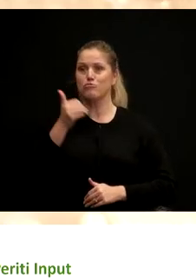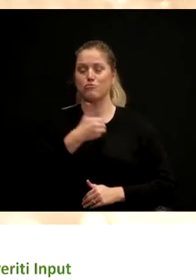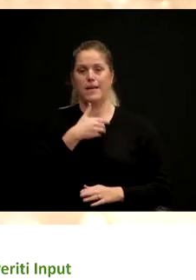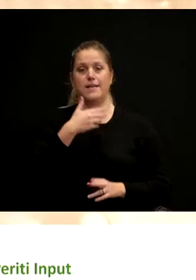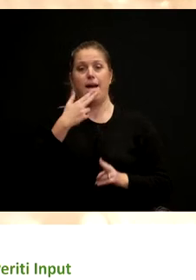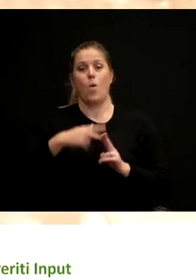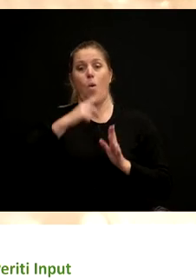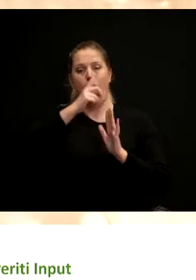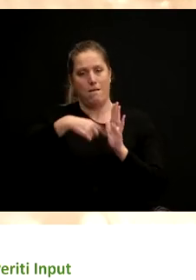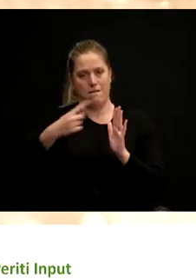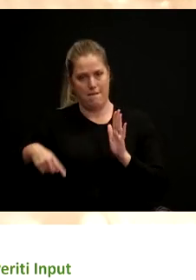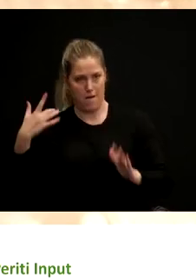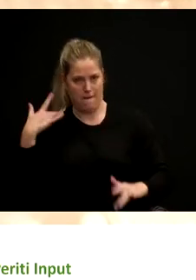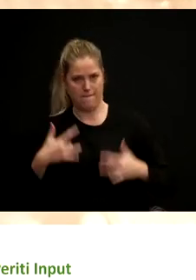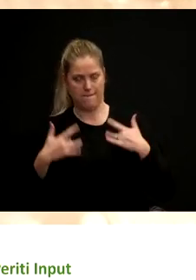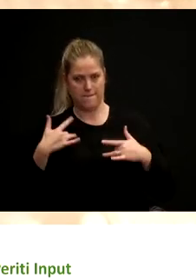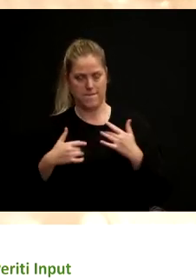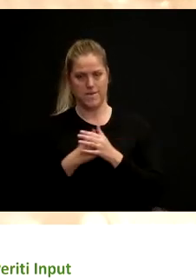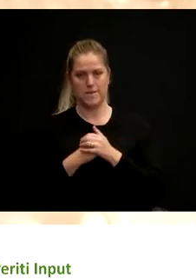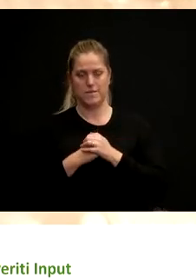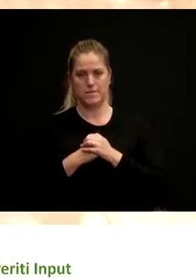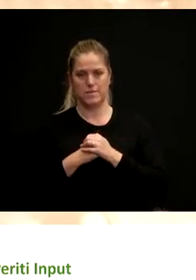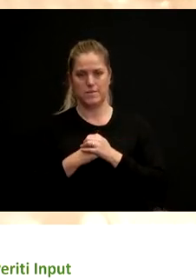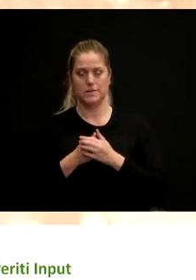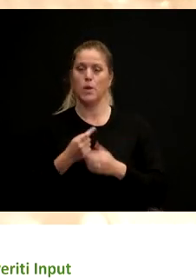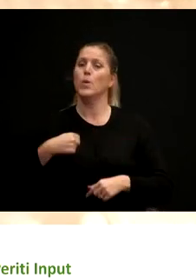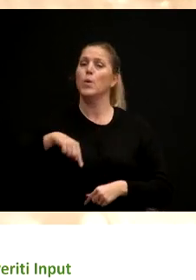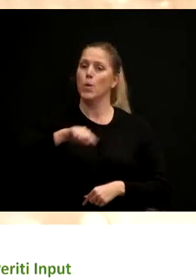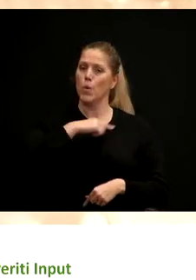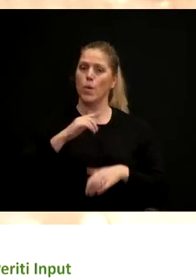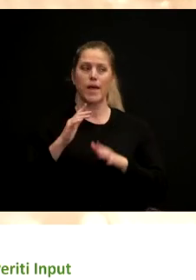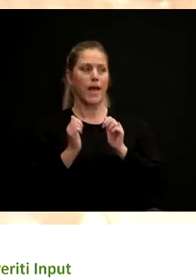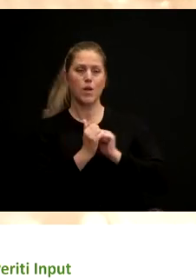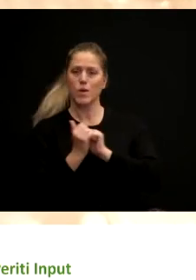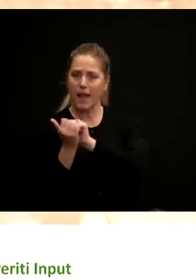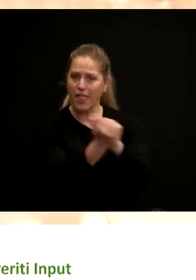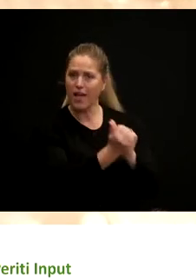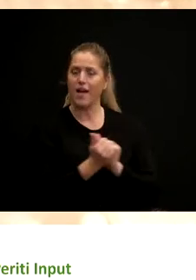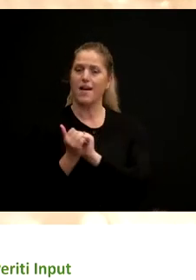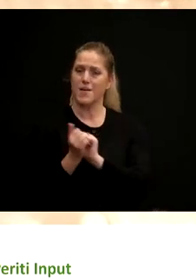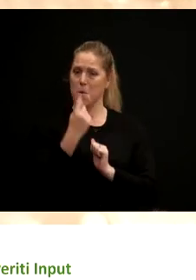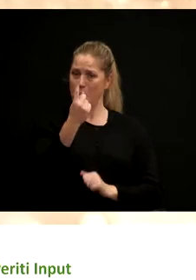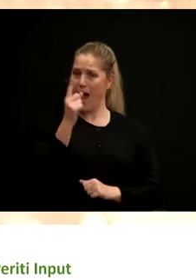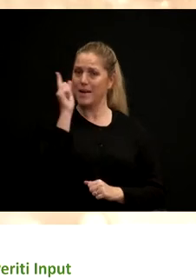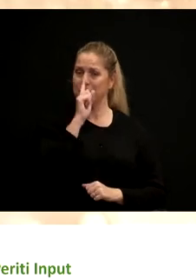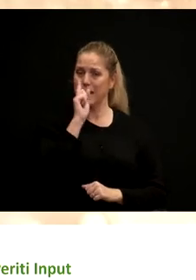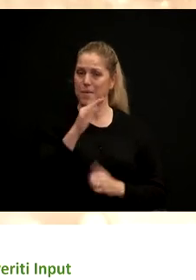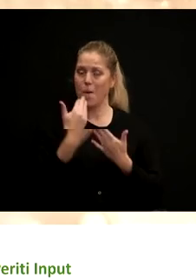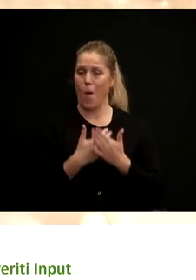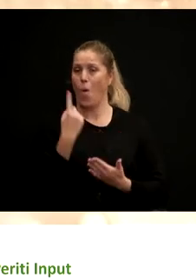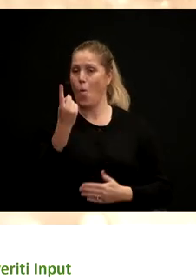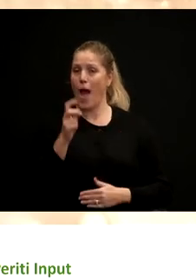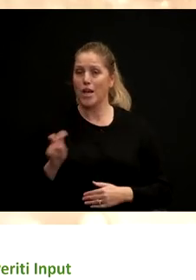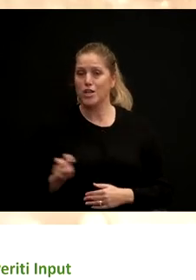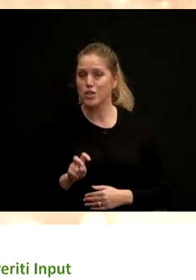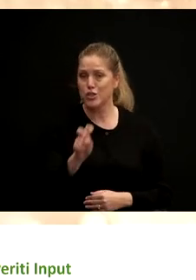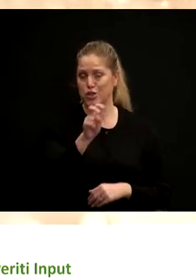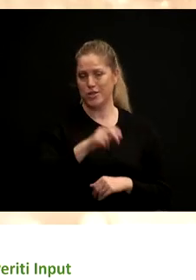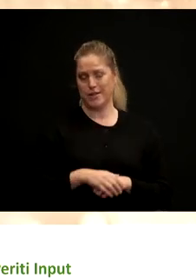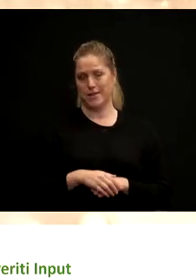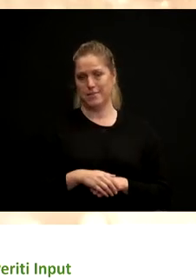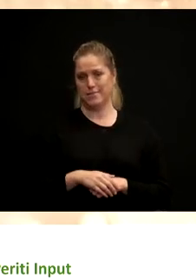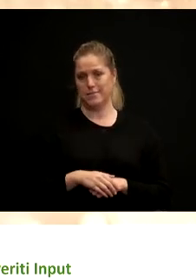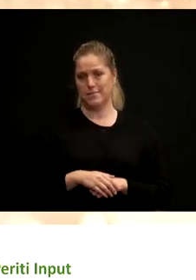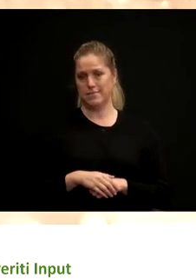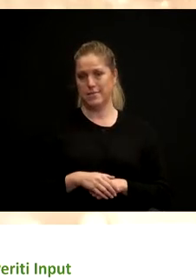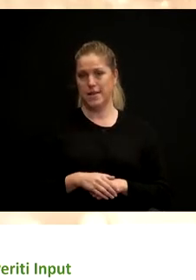replenishment, because together we are a people on a journey. And as the Holy Father keeps